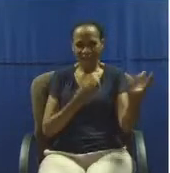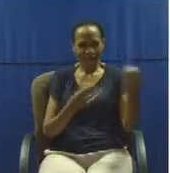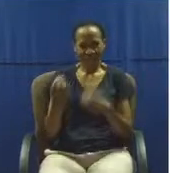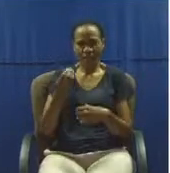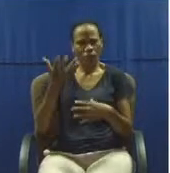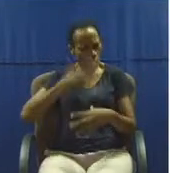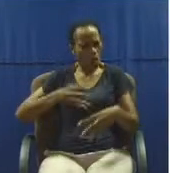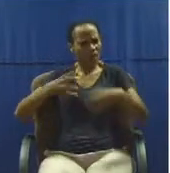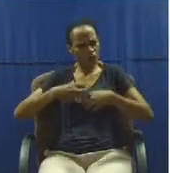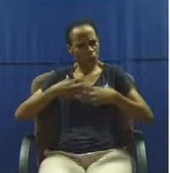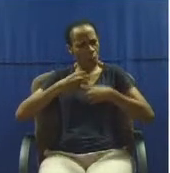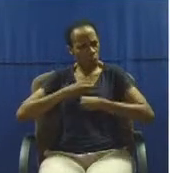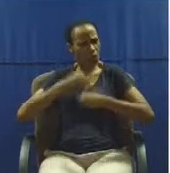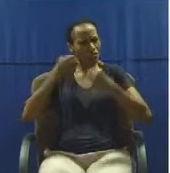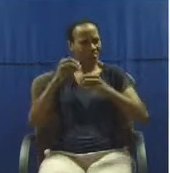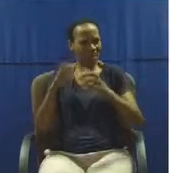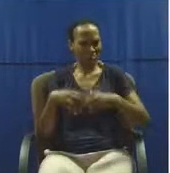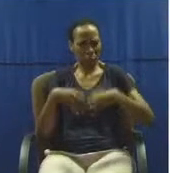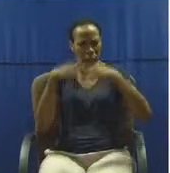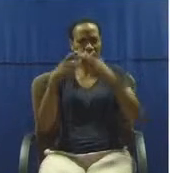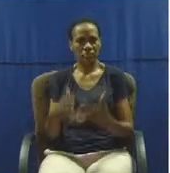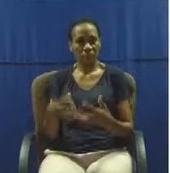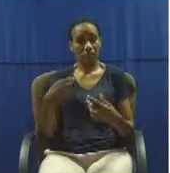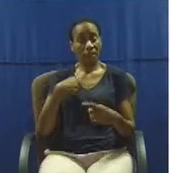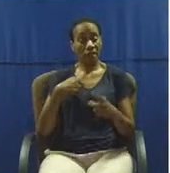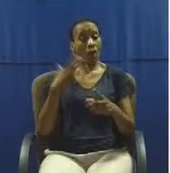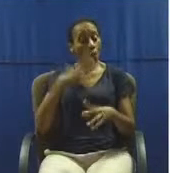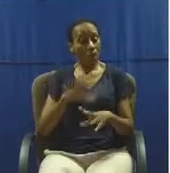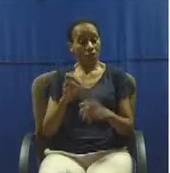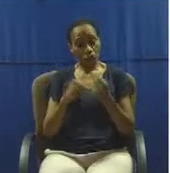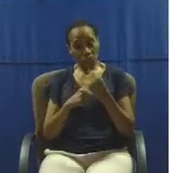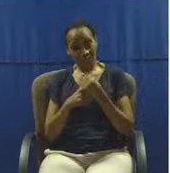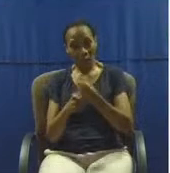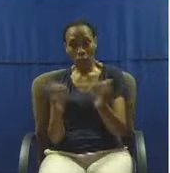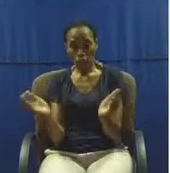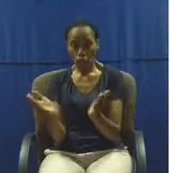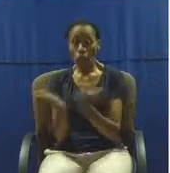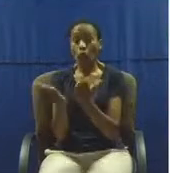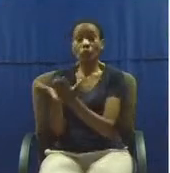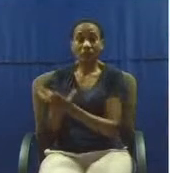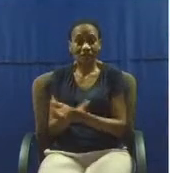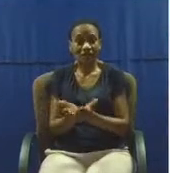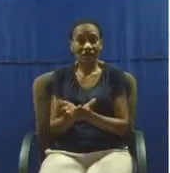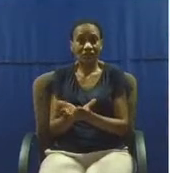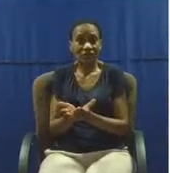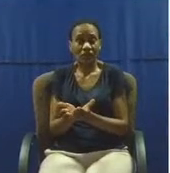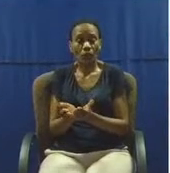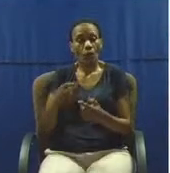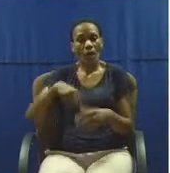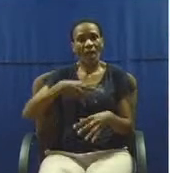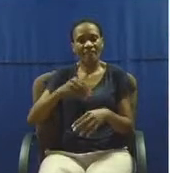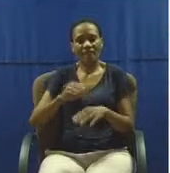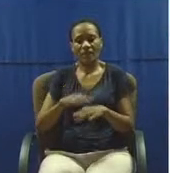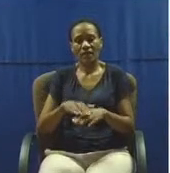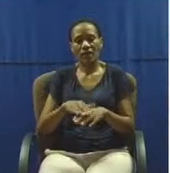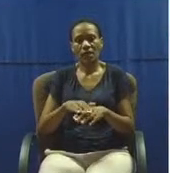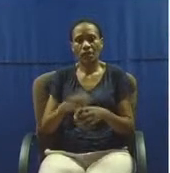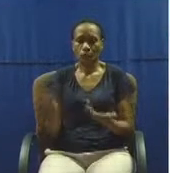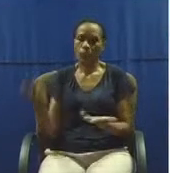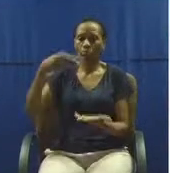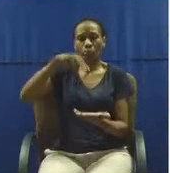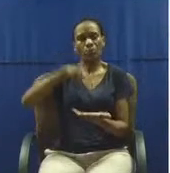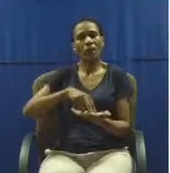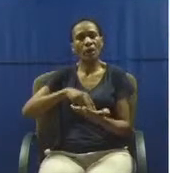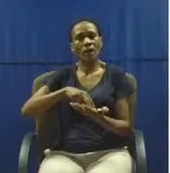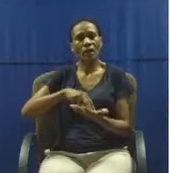We're implementing a program to support entrepreneurship in schools called Step Up to a